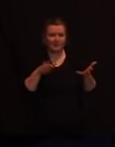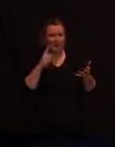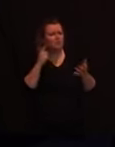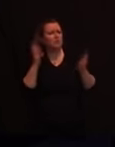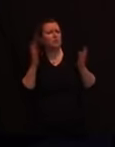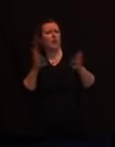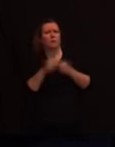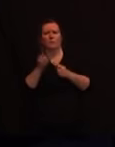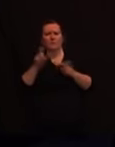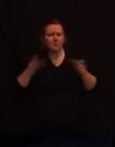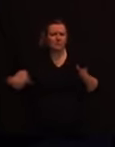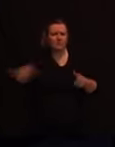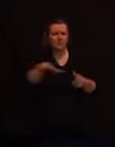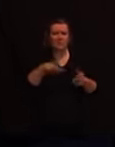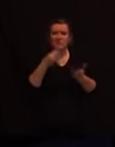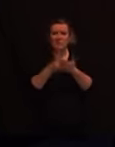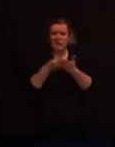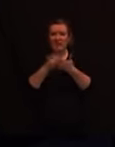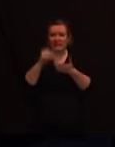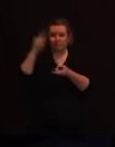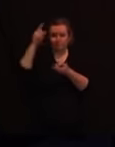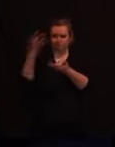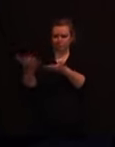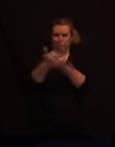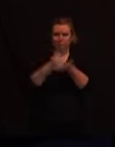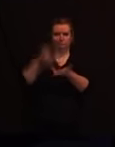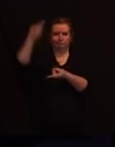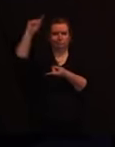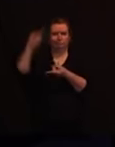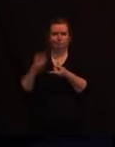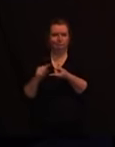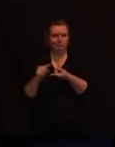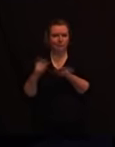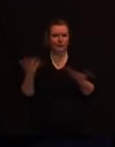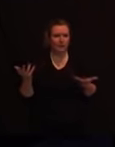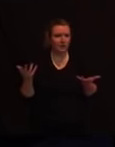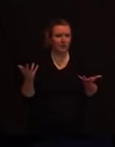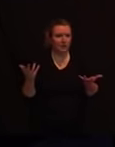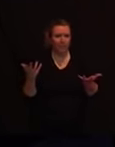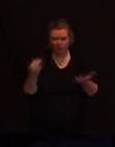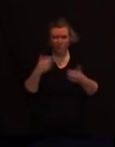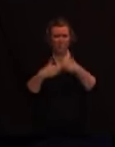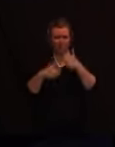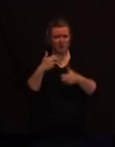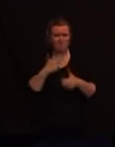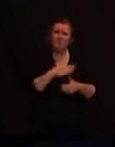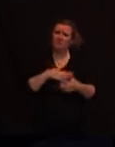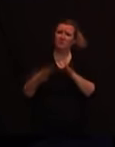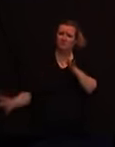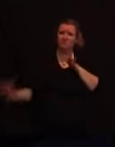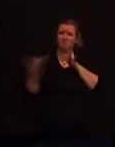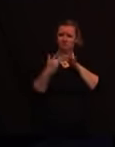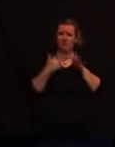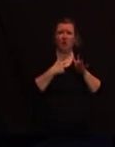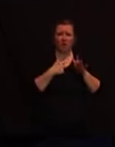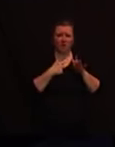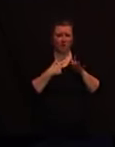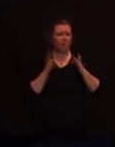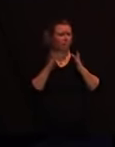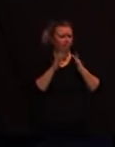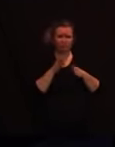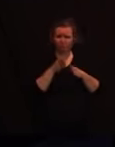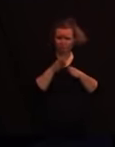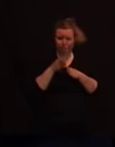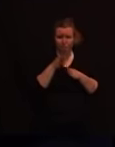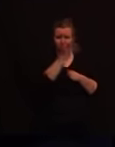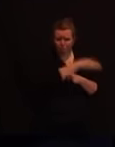and they're hungry and they're concerned. If that is you, please reach out to somebody, as we together are going to get through this.